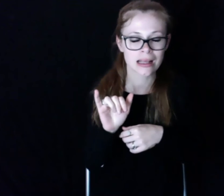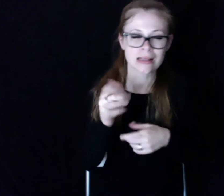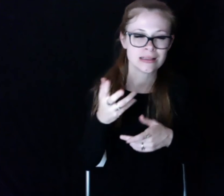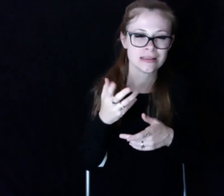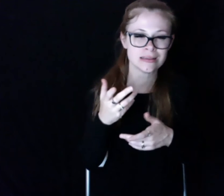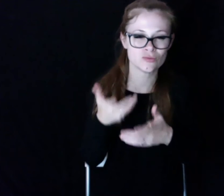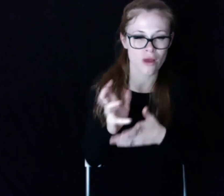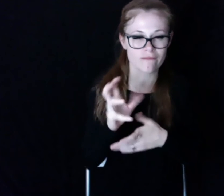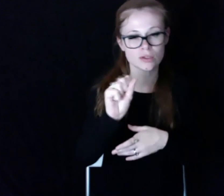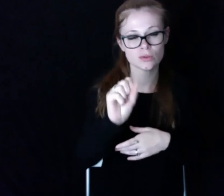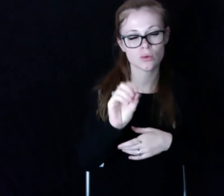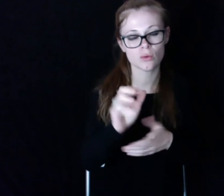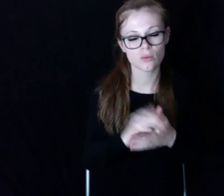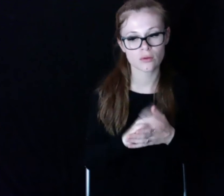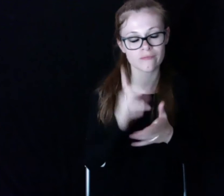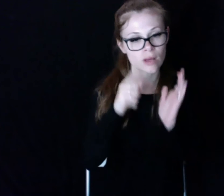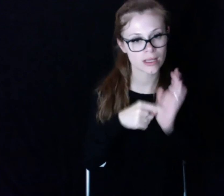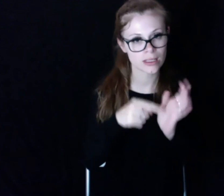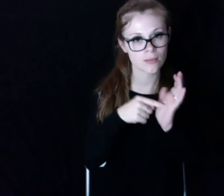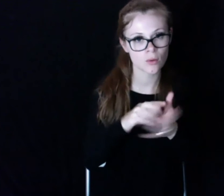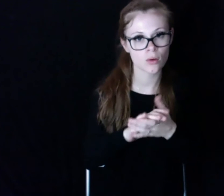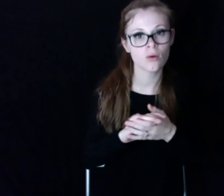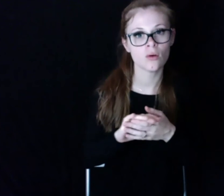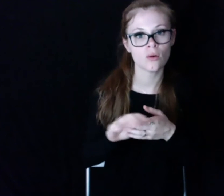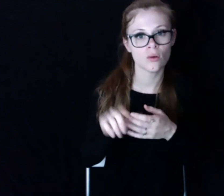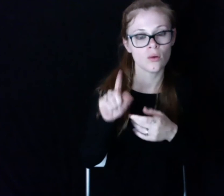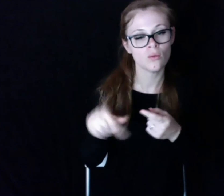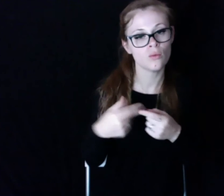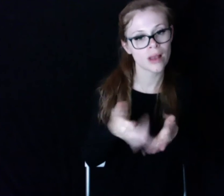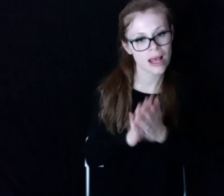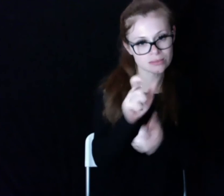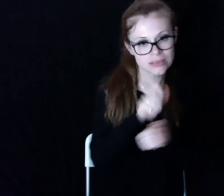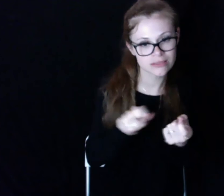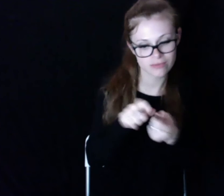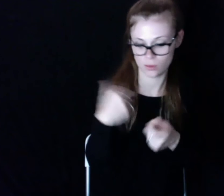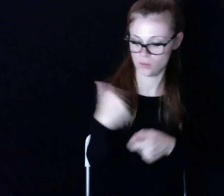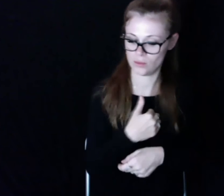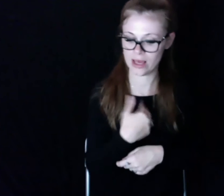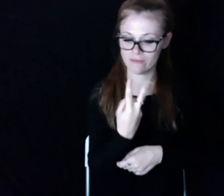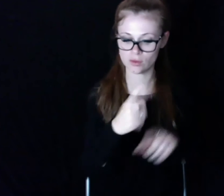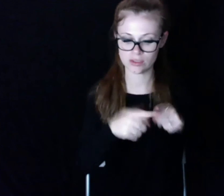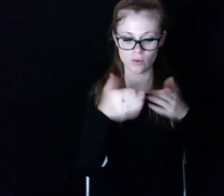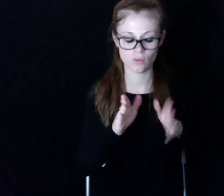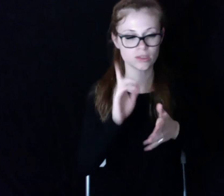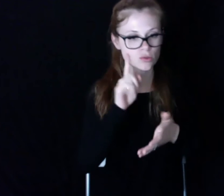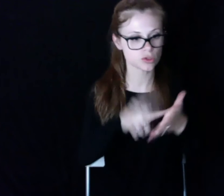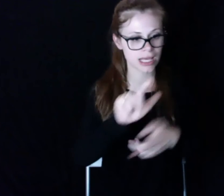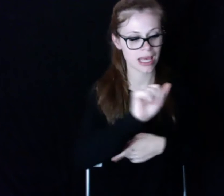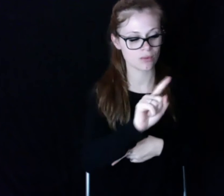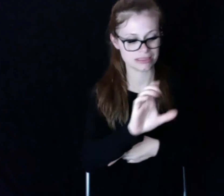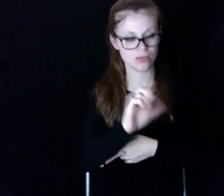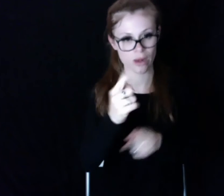example, since the A1C was asked specifically, we do have two different ways to check A1C. One is through a finger